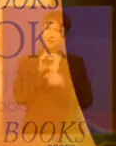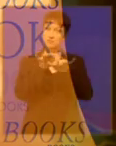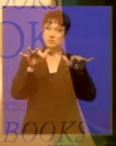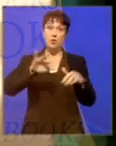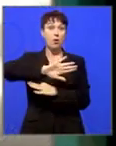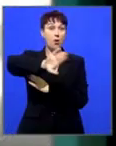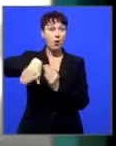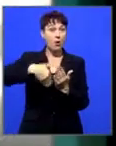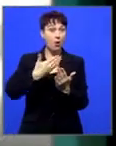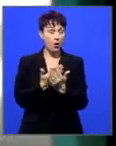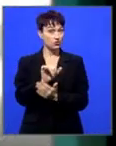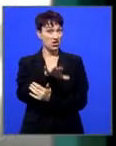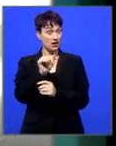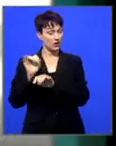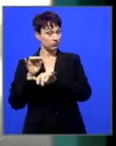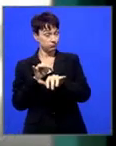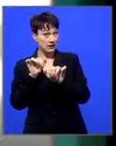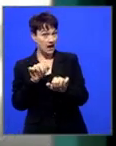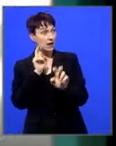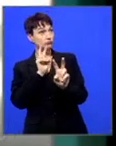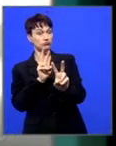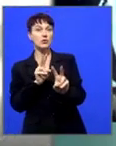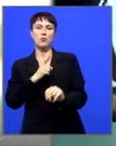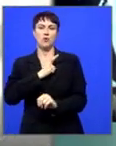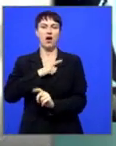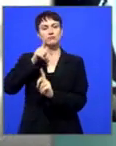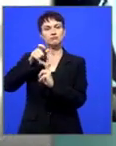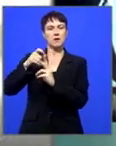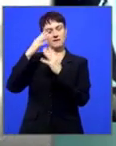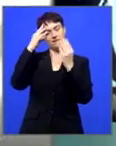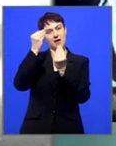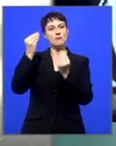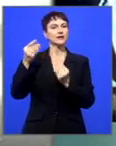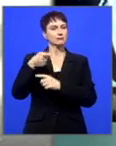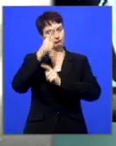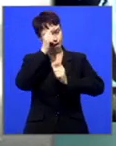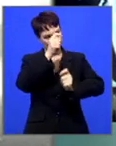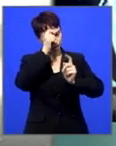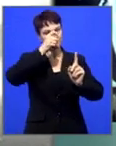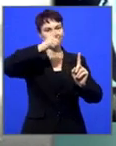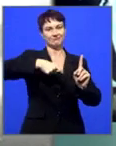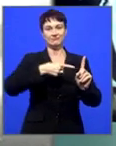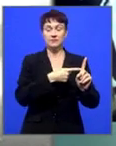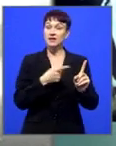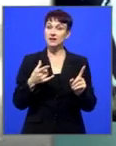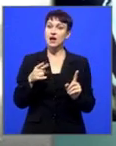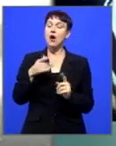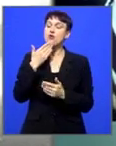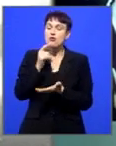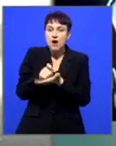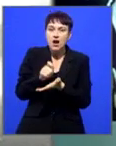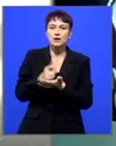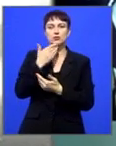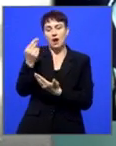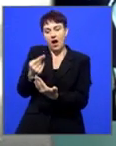members of South Africa to come and give thanks and remember Dada Madiba. It is the writers and artists tributes to